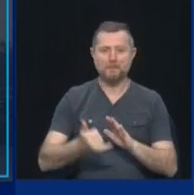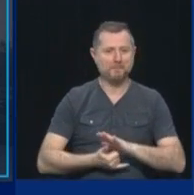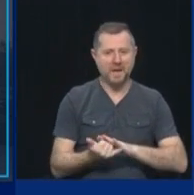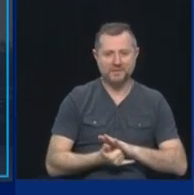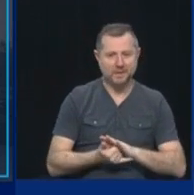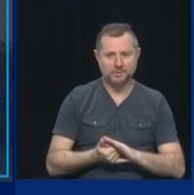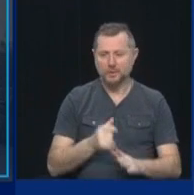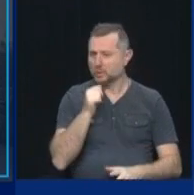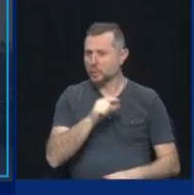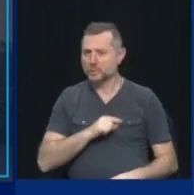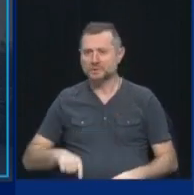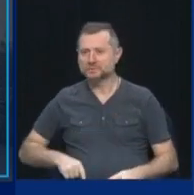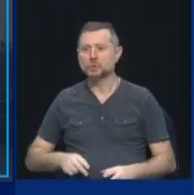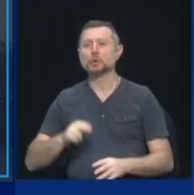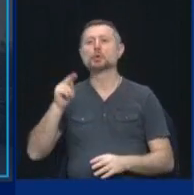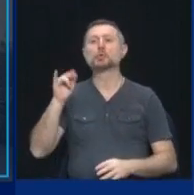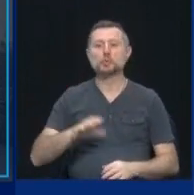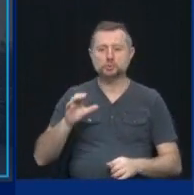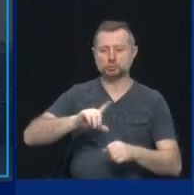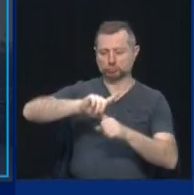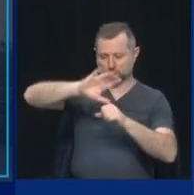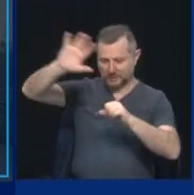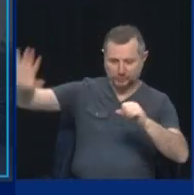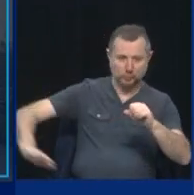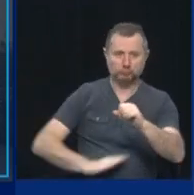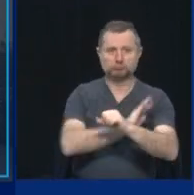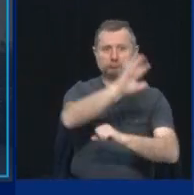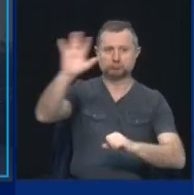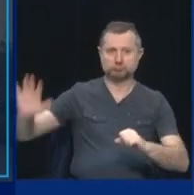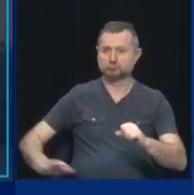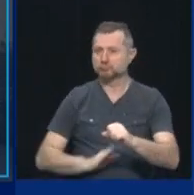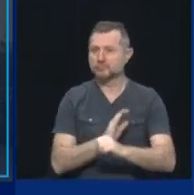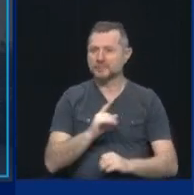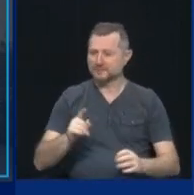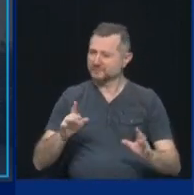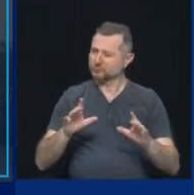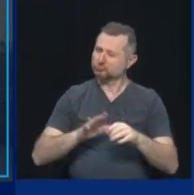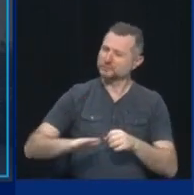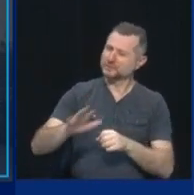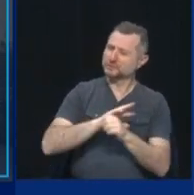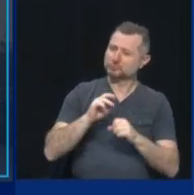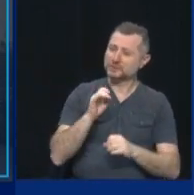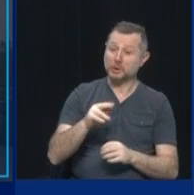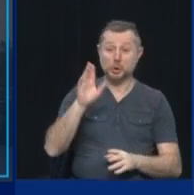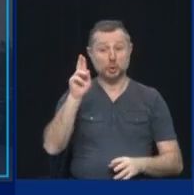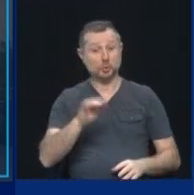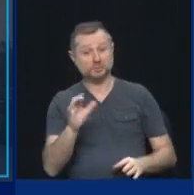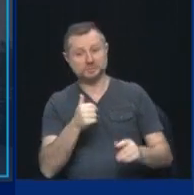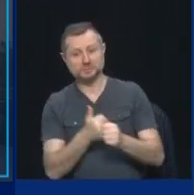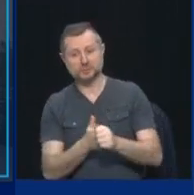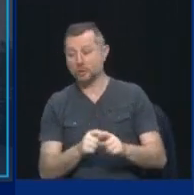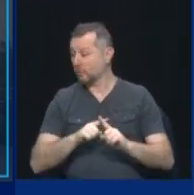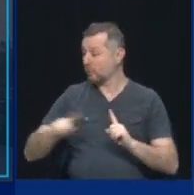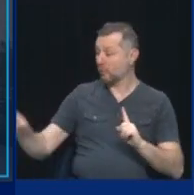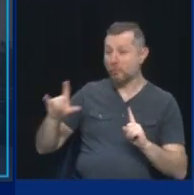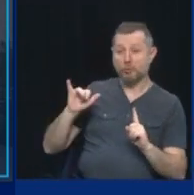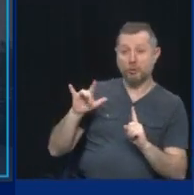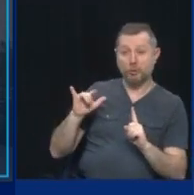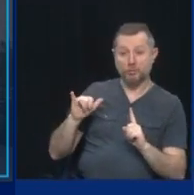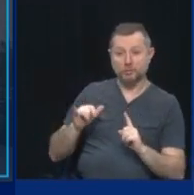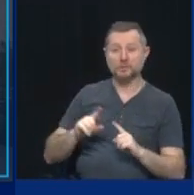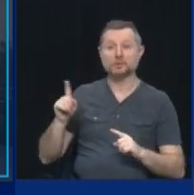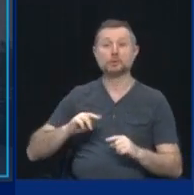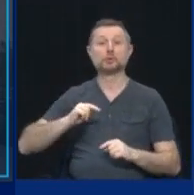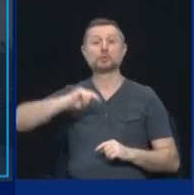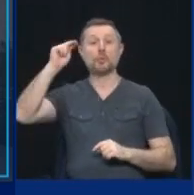City region. And the New York City region is New York City, Long Island, northern suburbs, part of